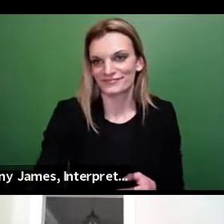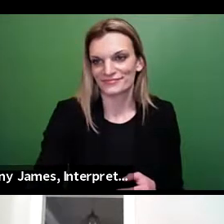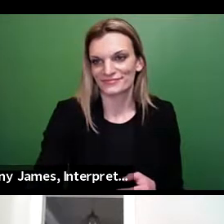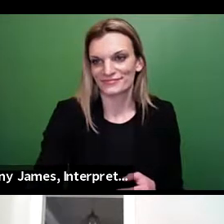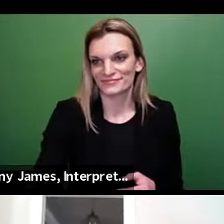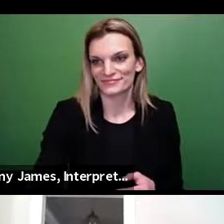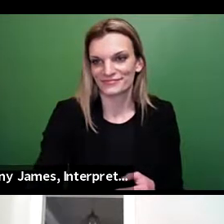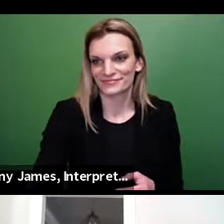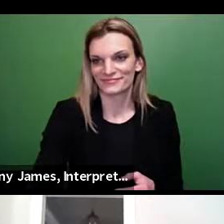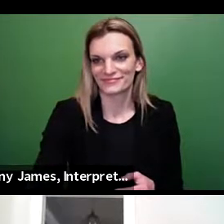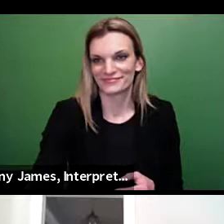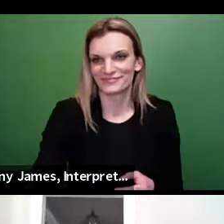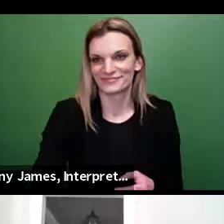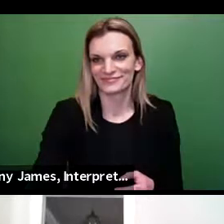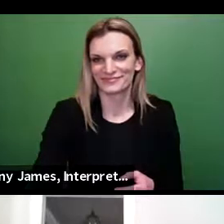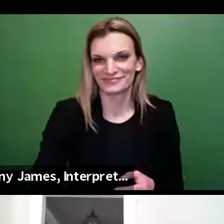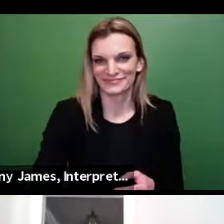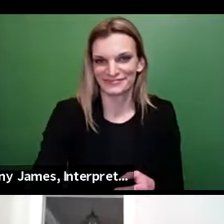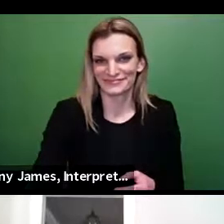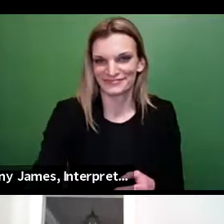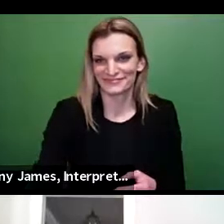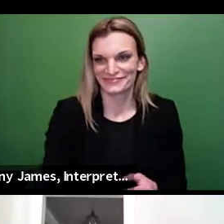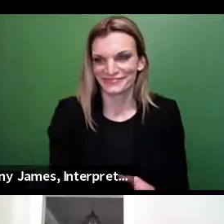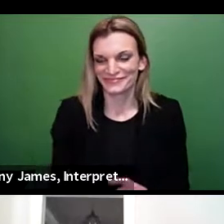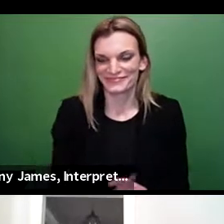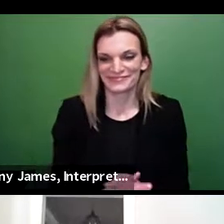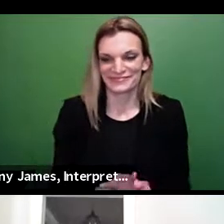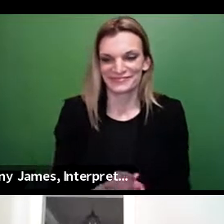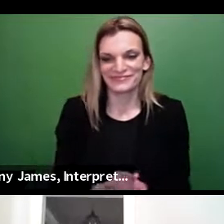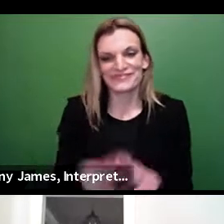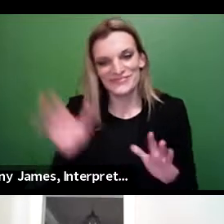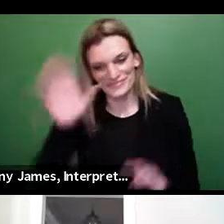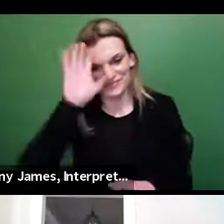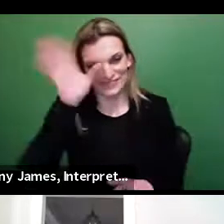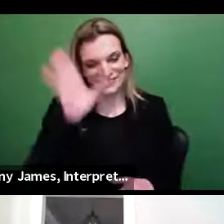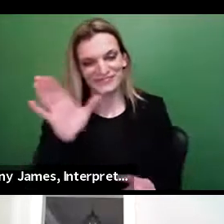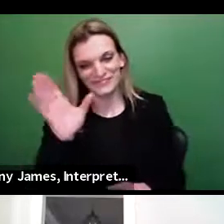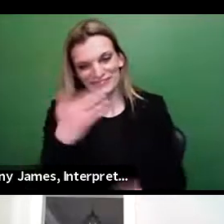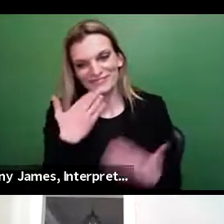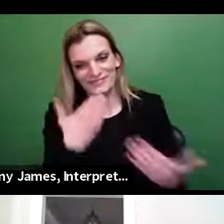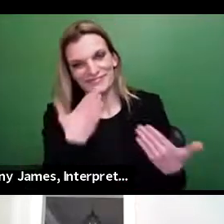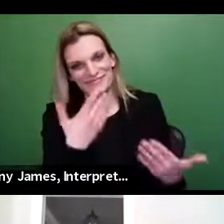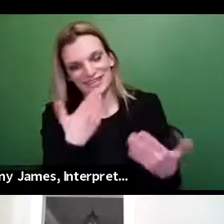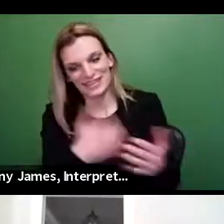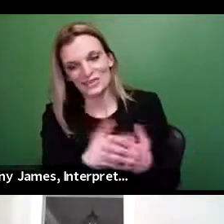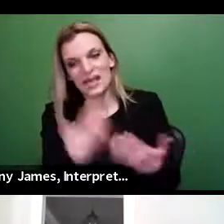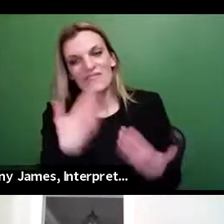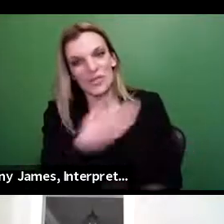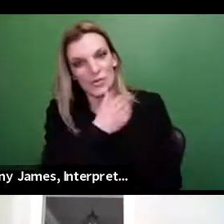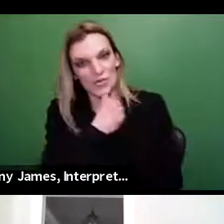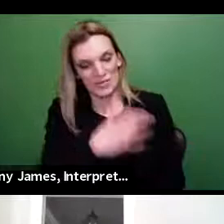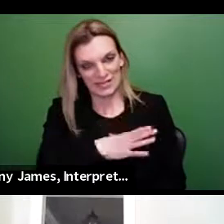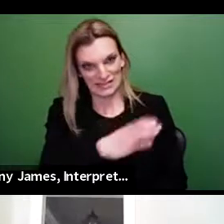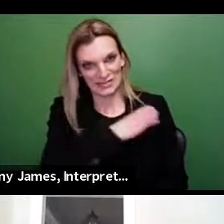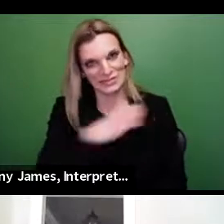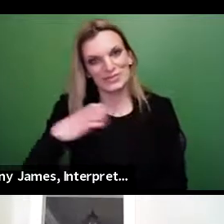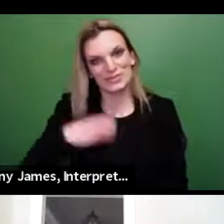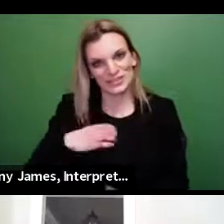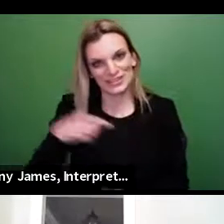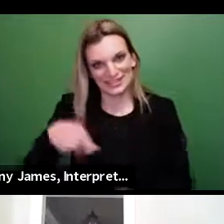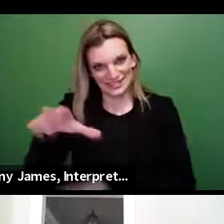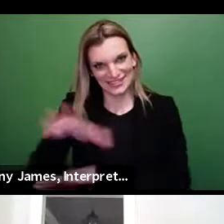Yes, hi. Good evening, Ms. Garrett. Thank you. Thank you for having the Michigan Women's Commission with you this